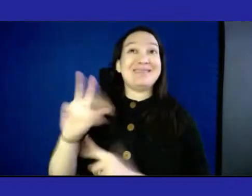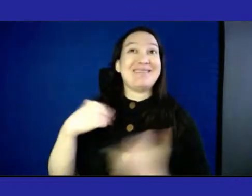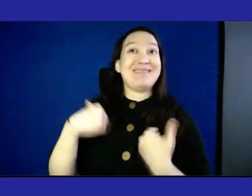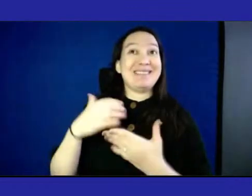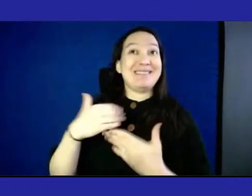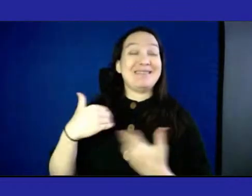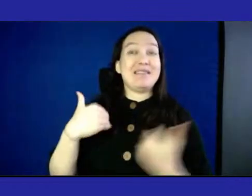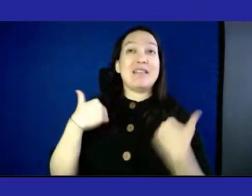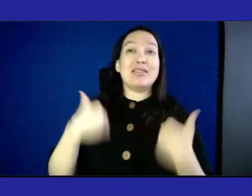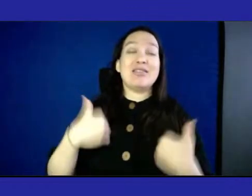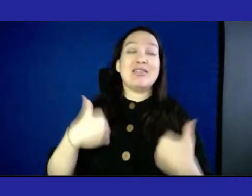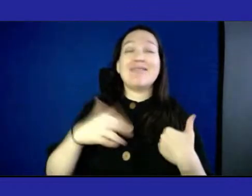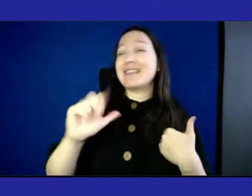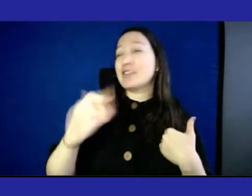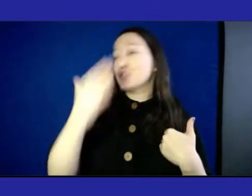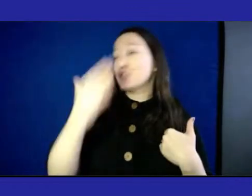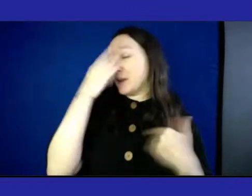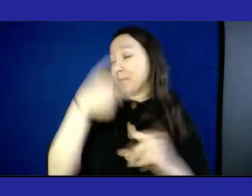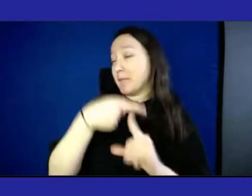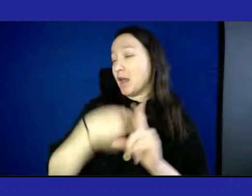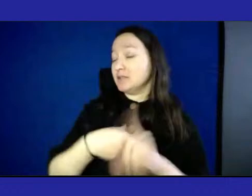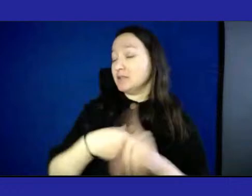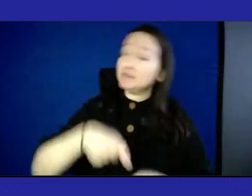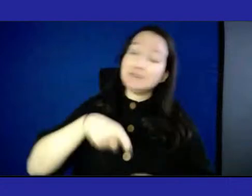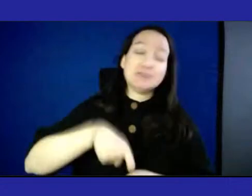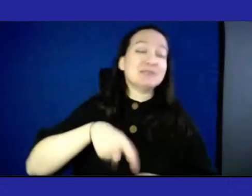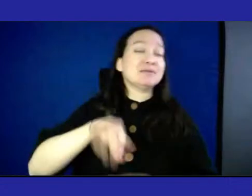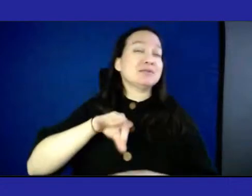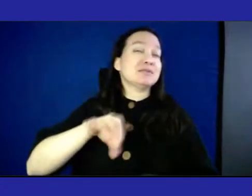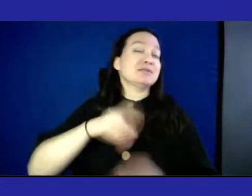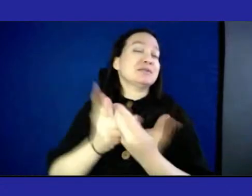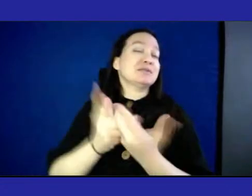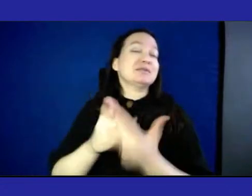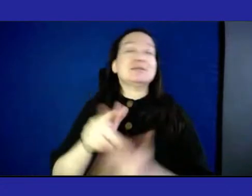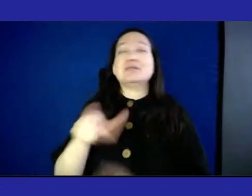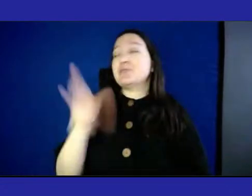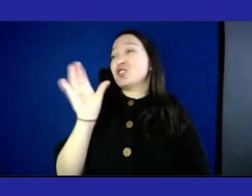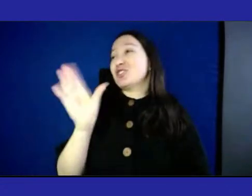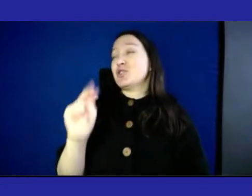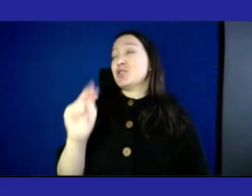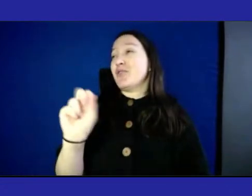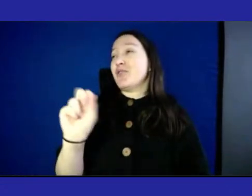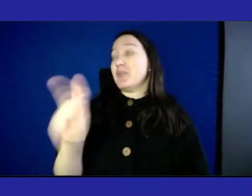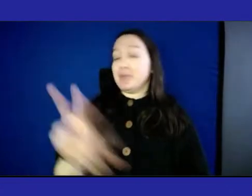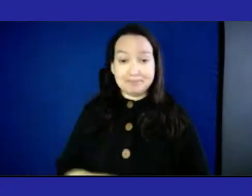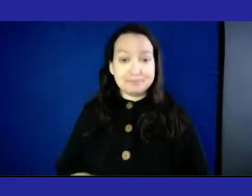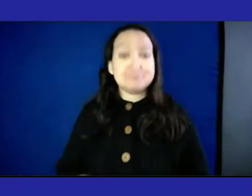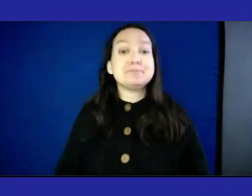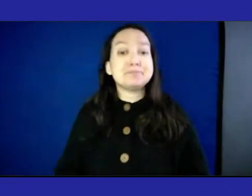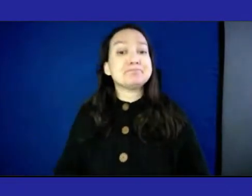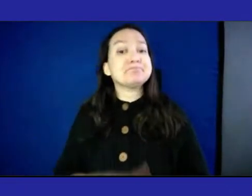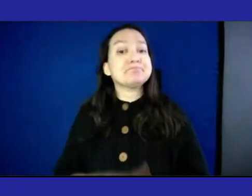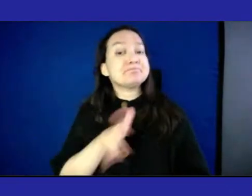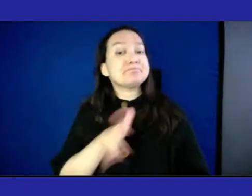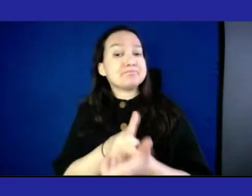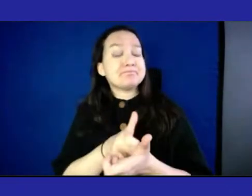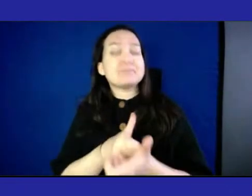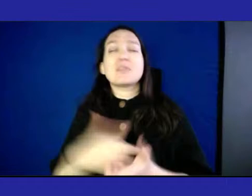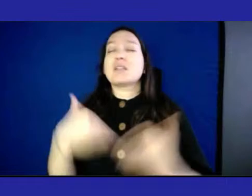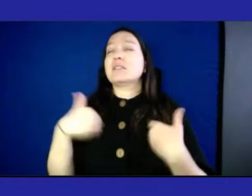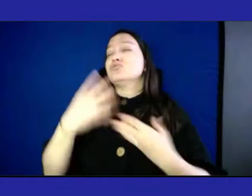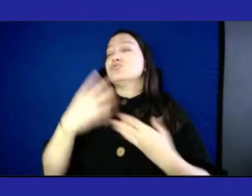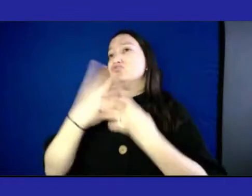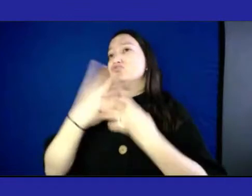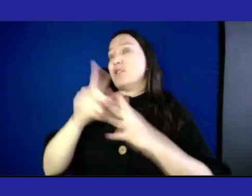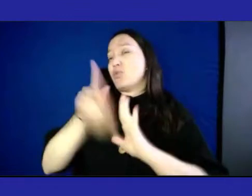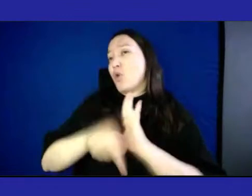So it's timely that we're having this presentation here during November. So I'm going to give an update on our lung cancer screening program for the